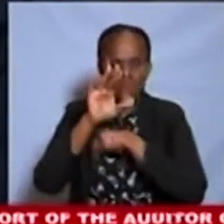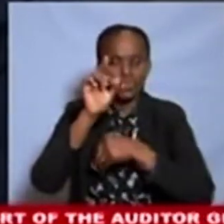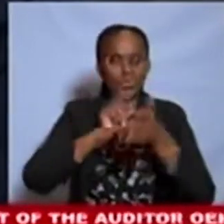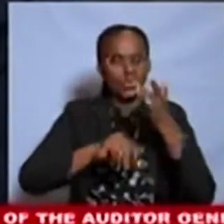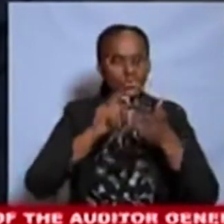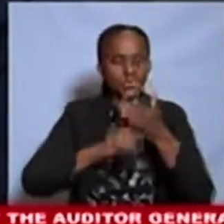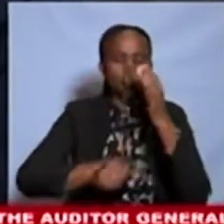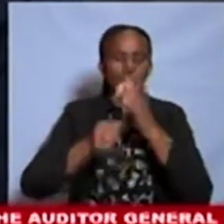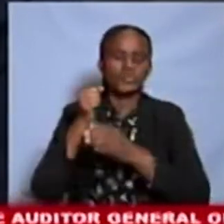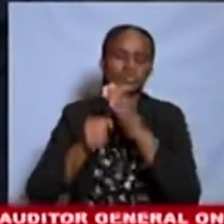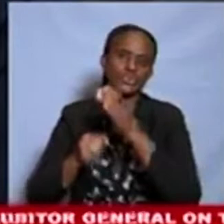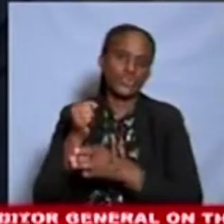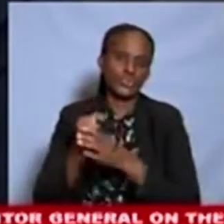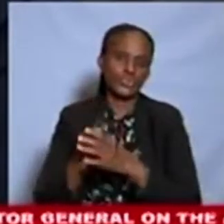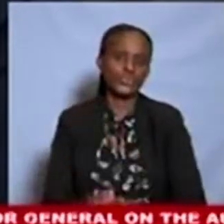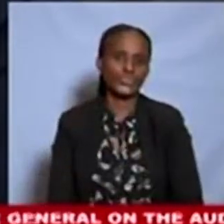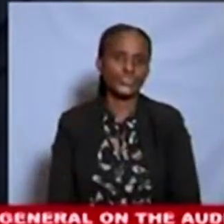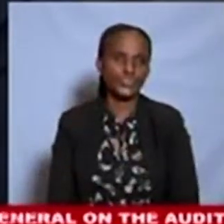stores.